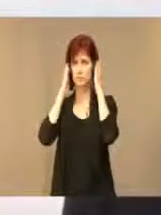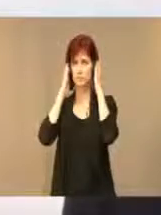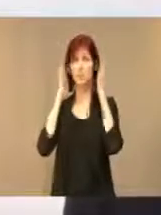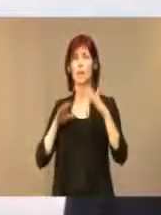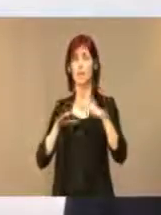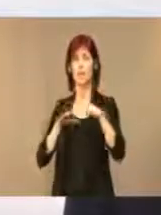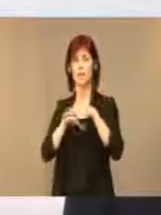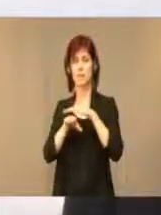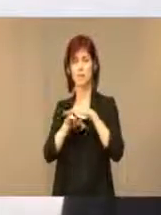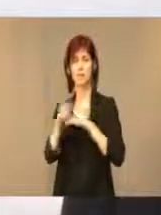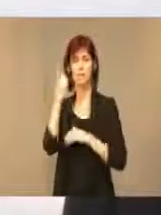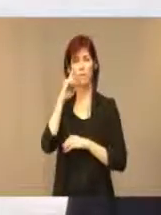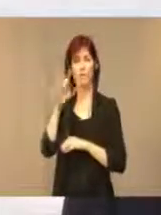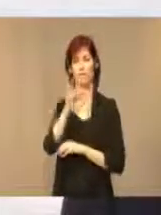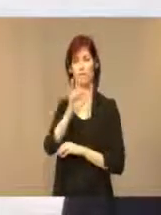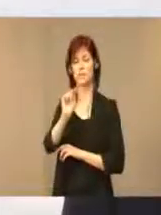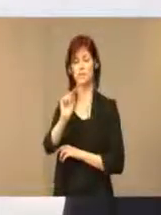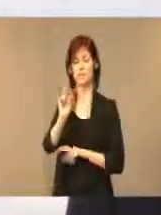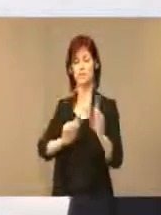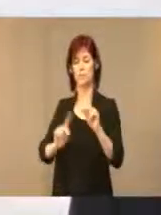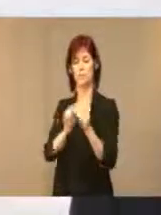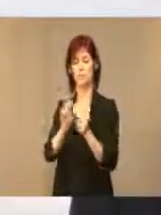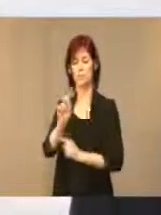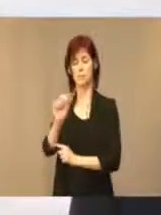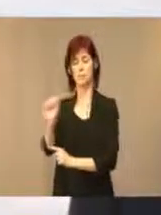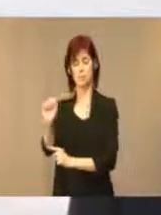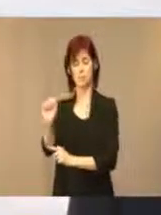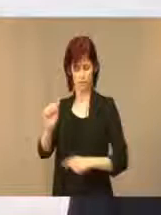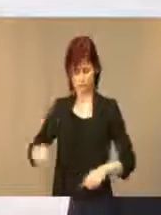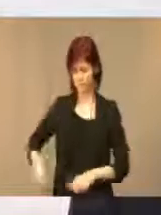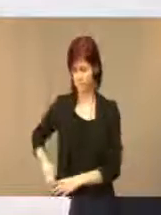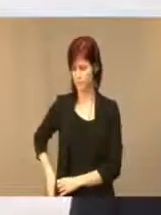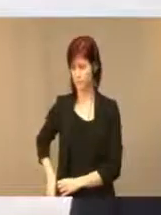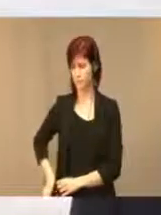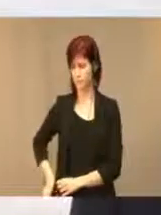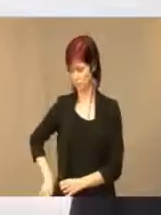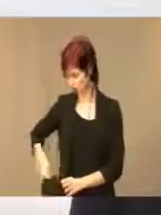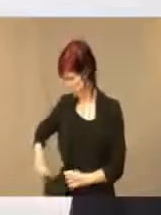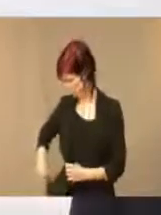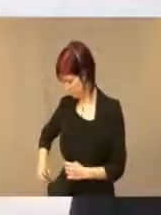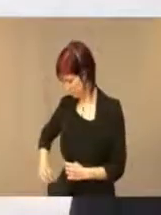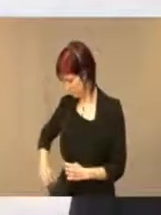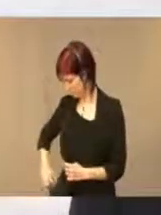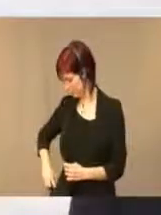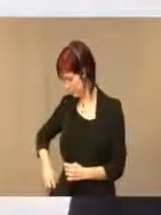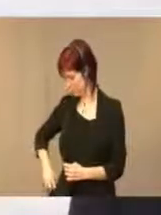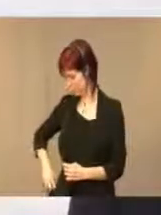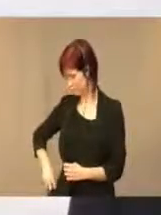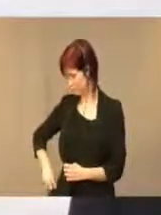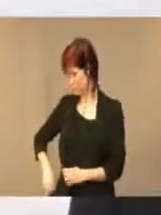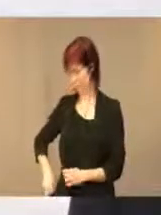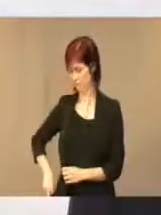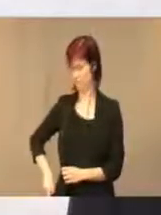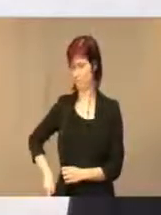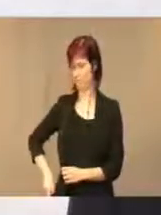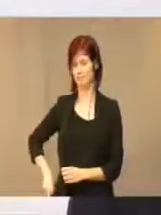extraordinary abilities. Now, this is a dialogue that's long overdue, but I'm encouraged that the work is now underway. We need to